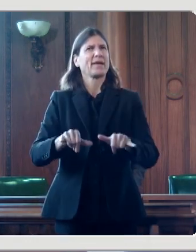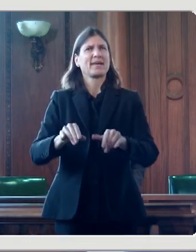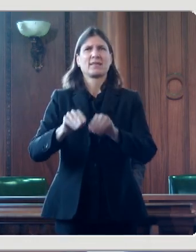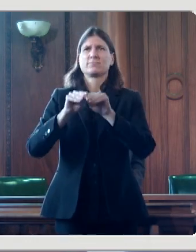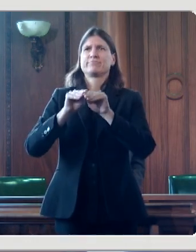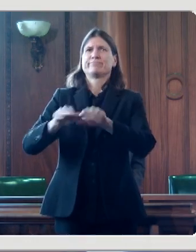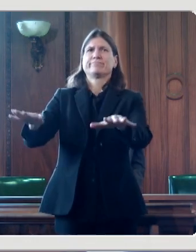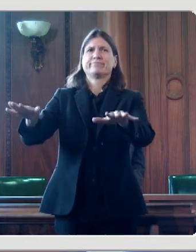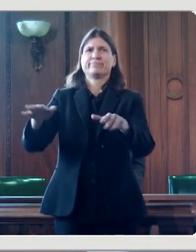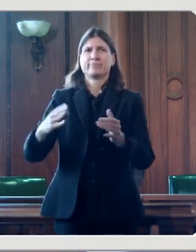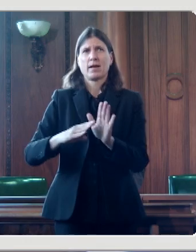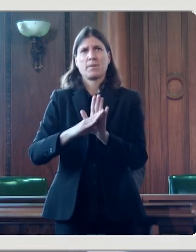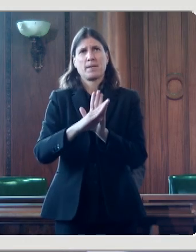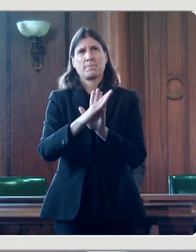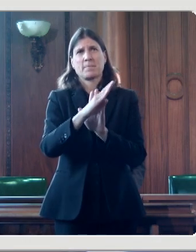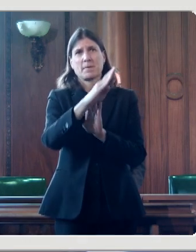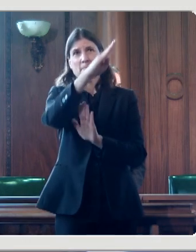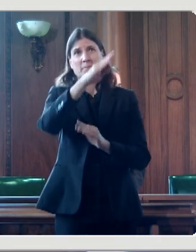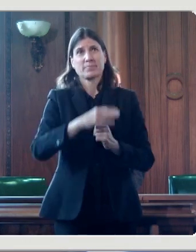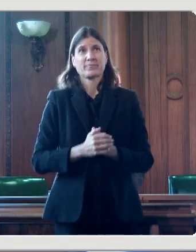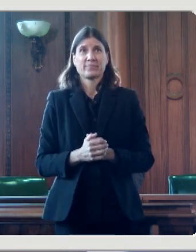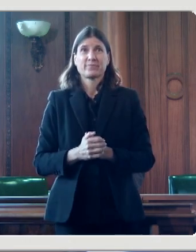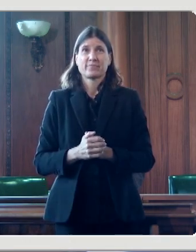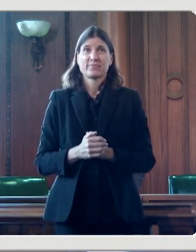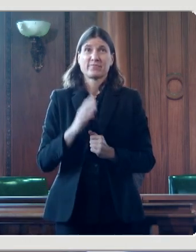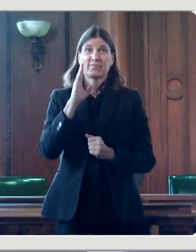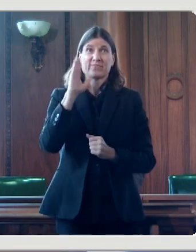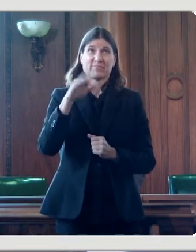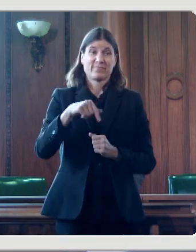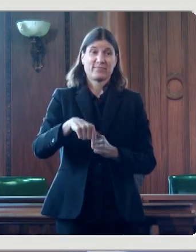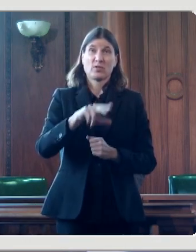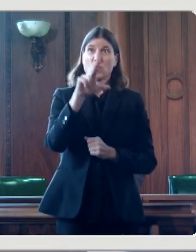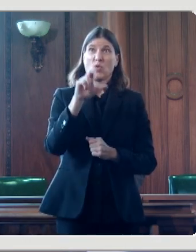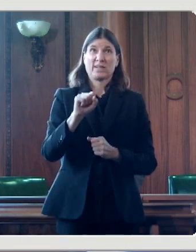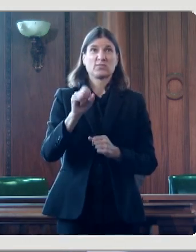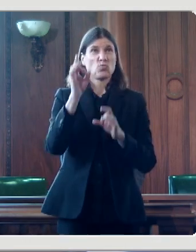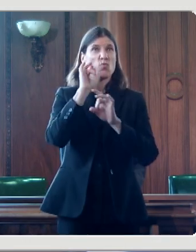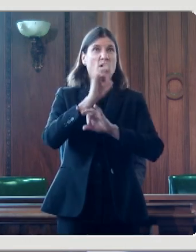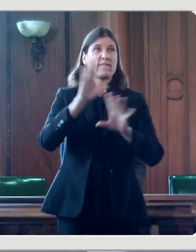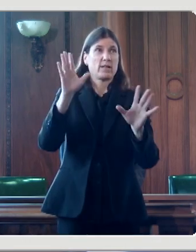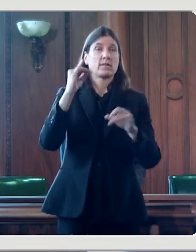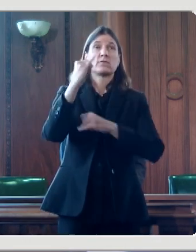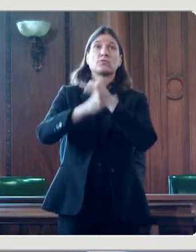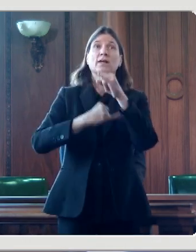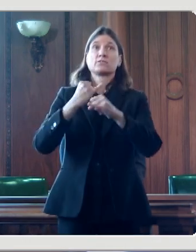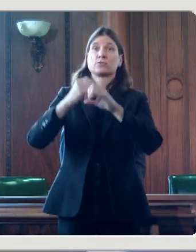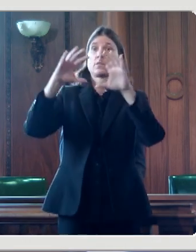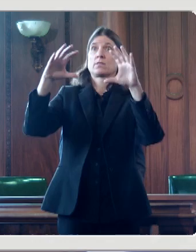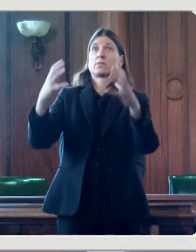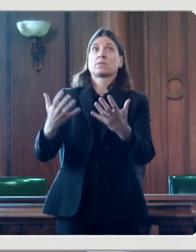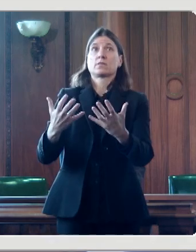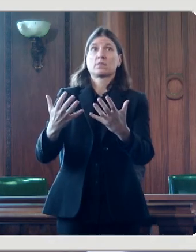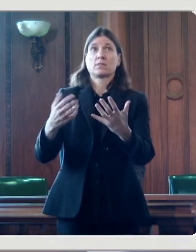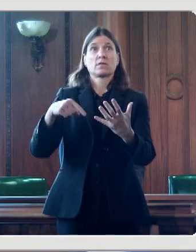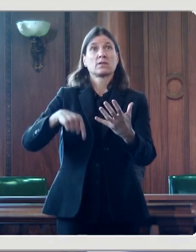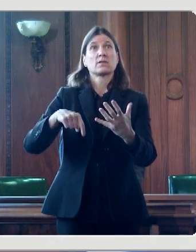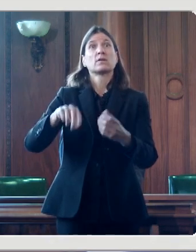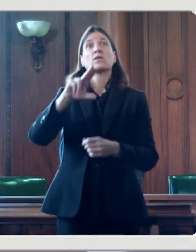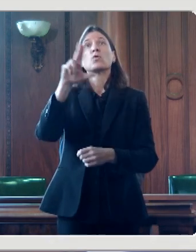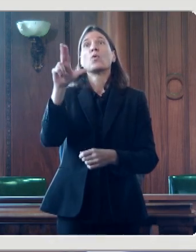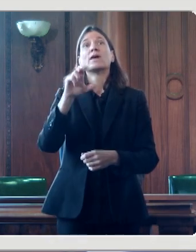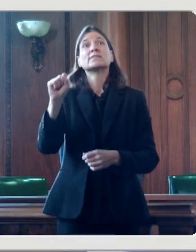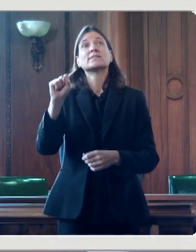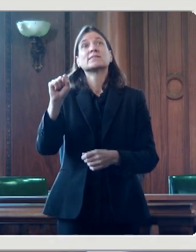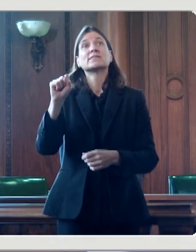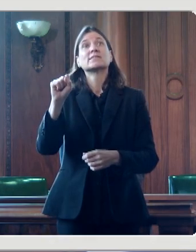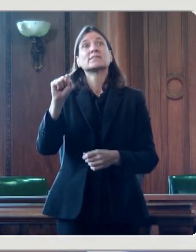a margin, with nearly 25% of all the world's infections to date, despite being just 4% of